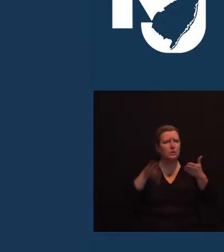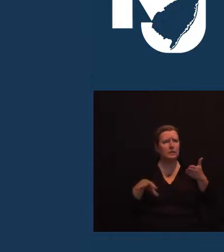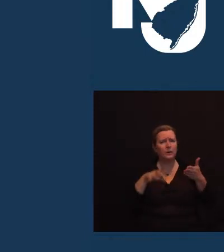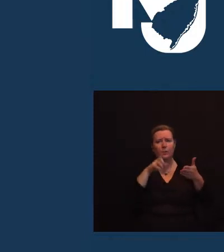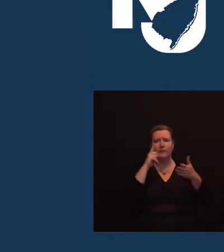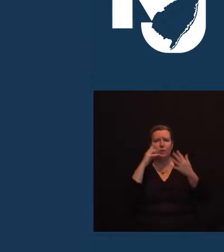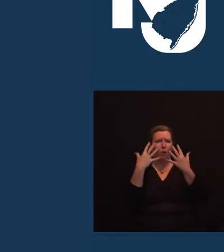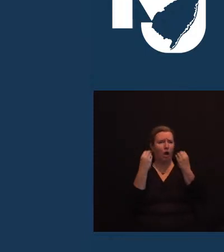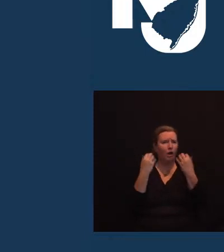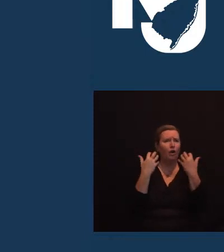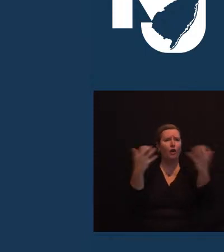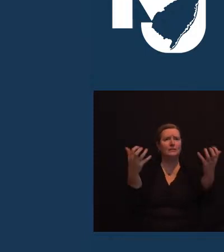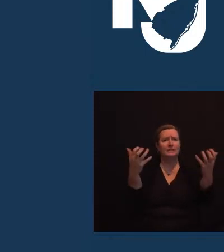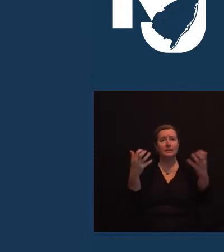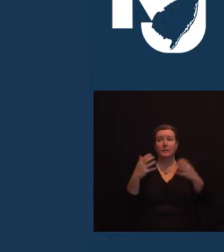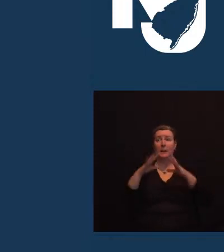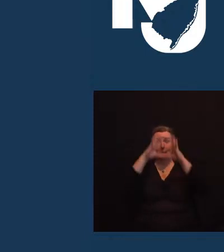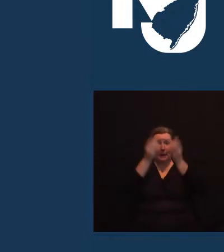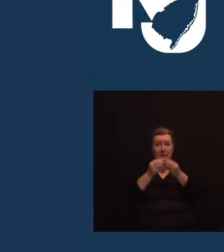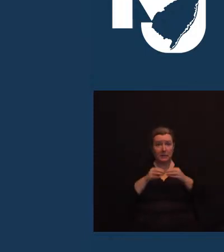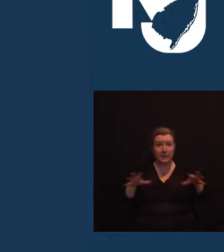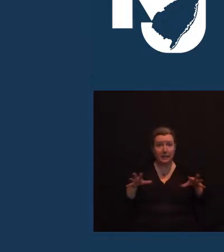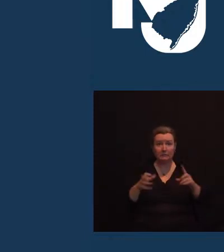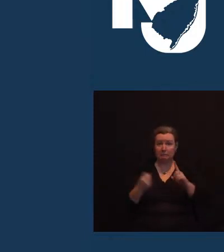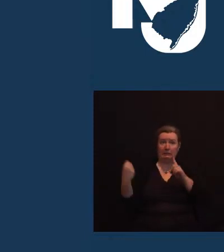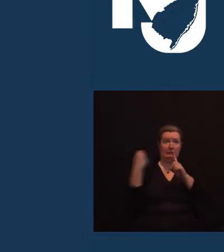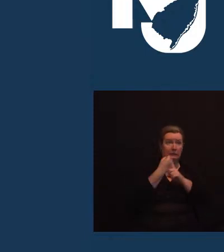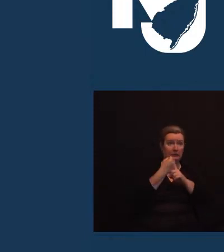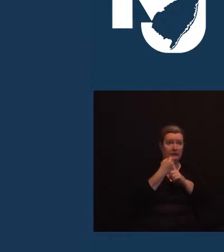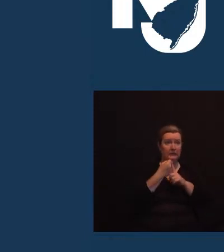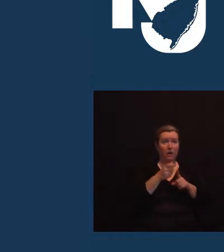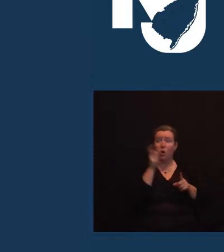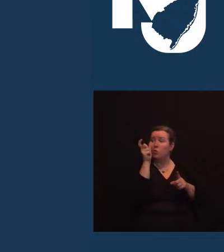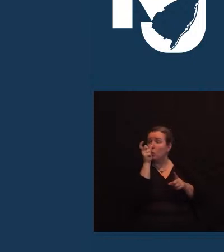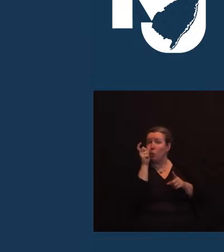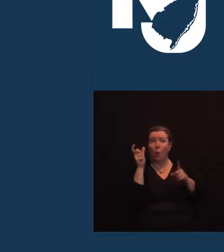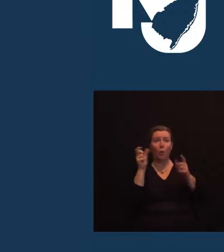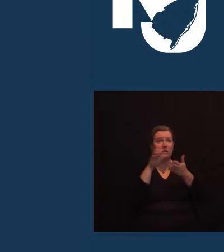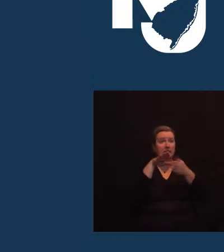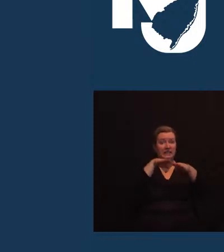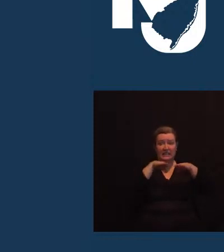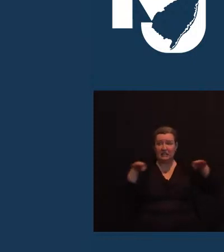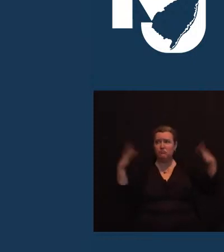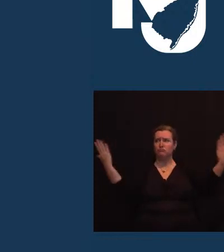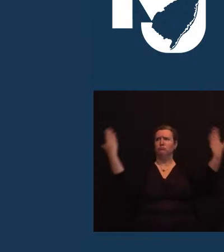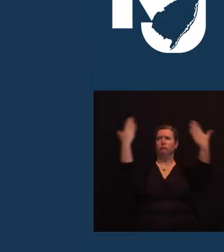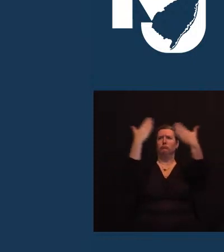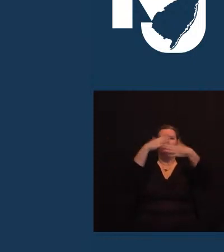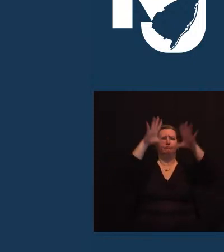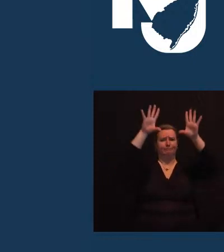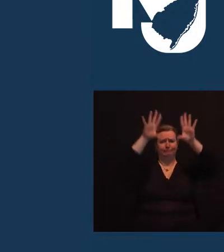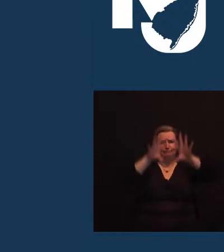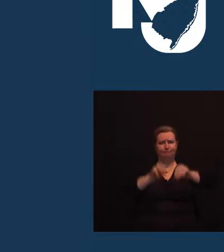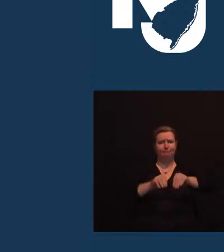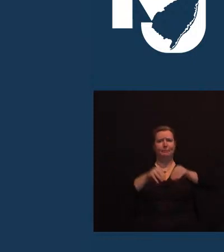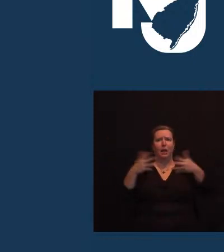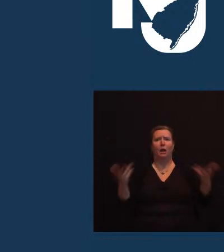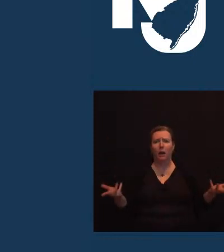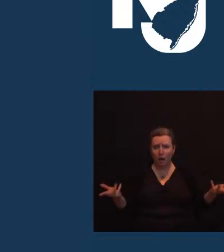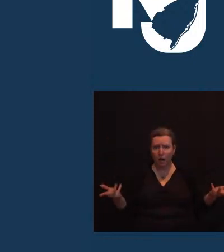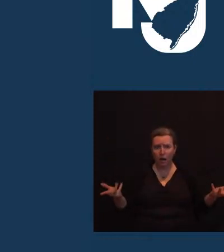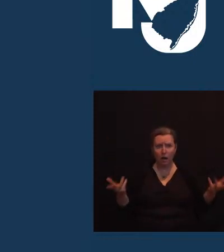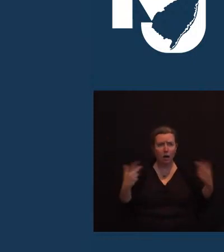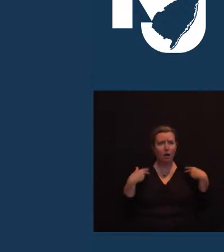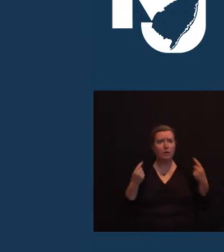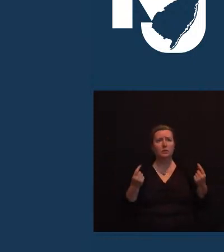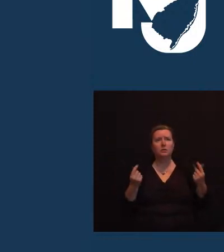the pandemic hit and Rhino's stages went dark and its reputation for quality and affordable community theater was cast